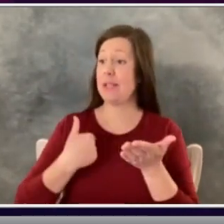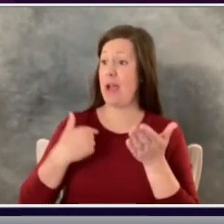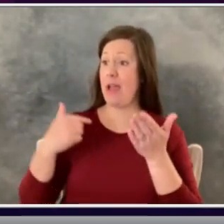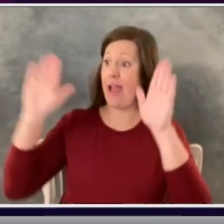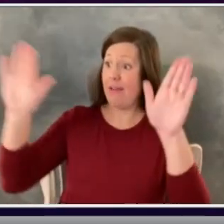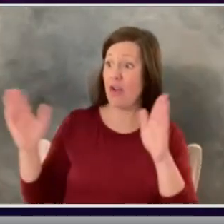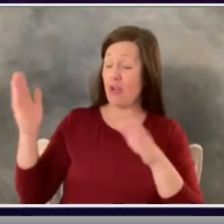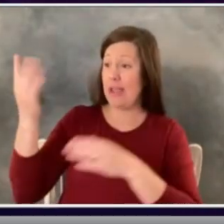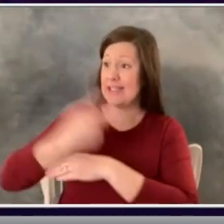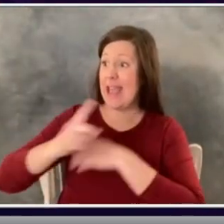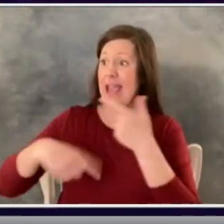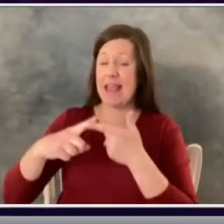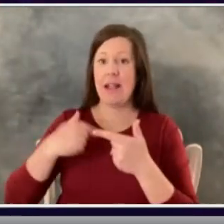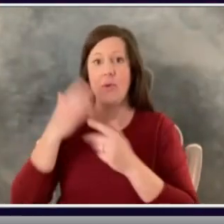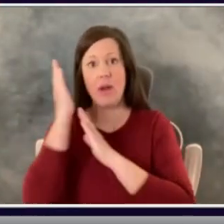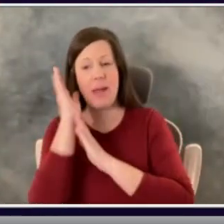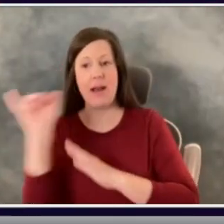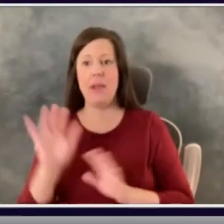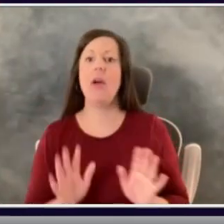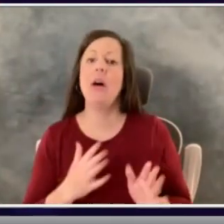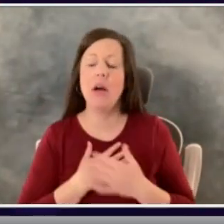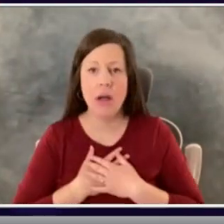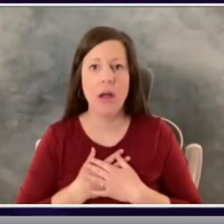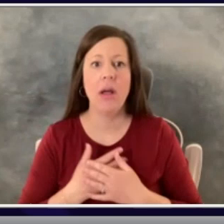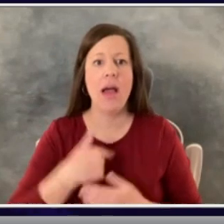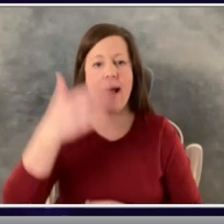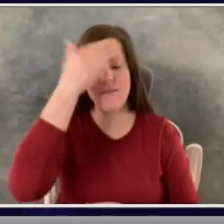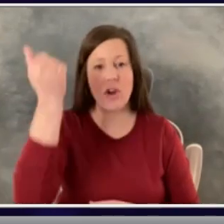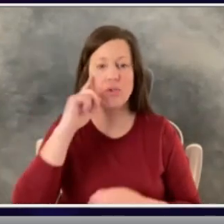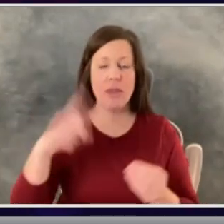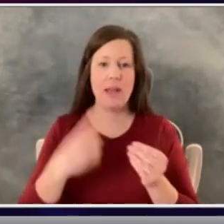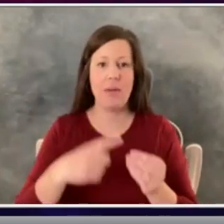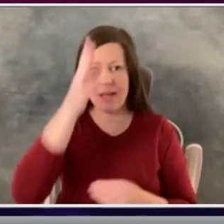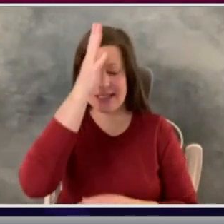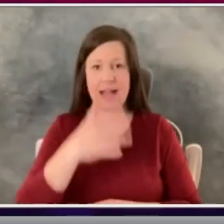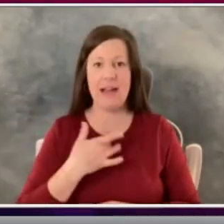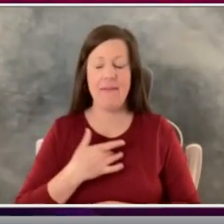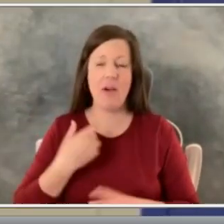and I'll think, oh my God, I didn't think about my dad. And it's like a jolt.